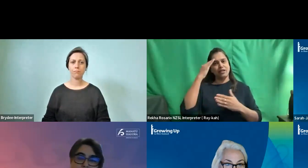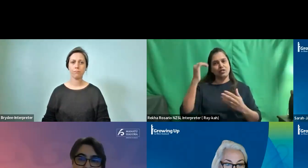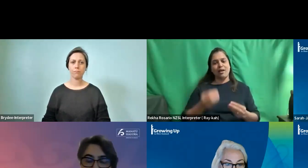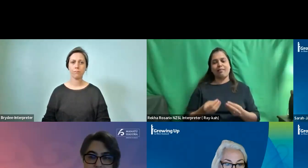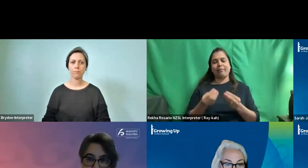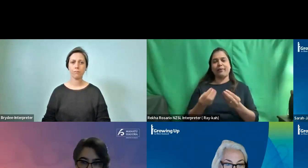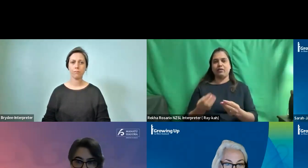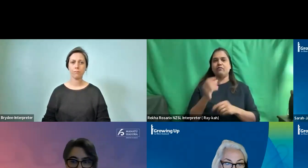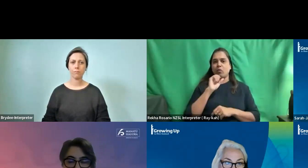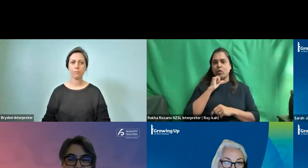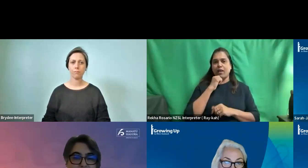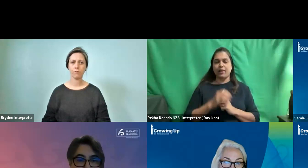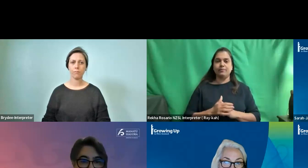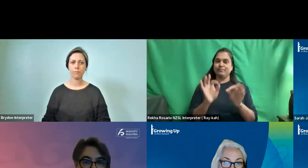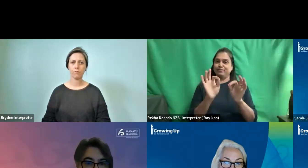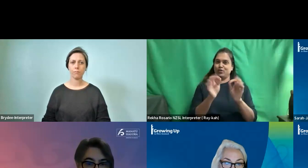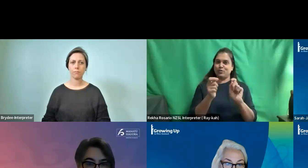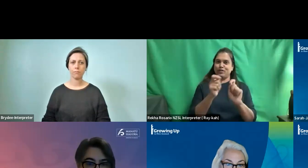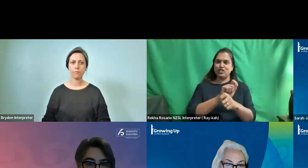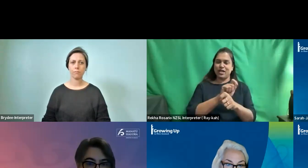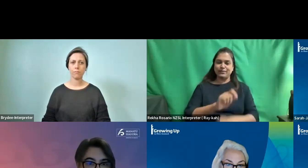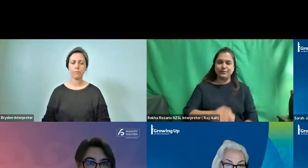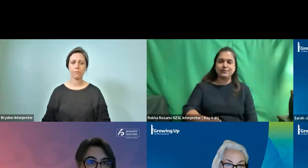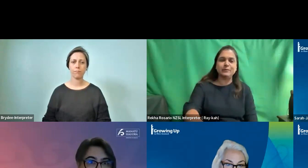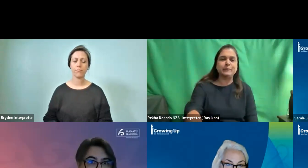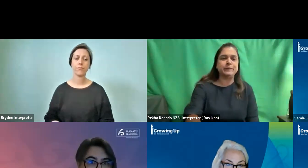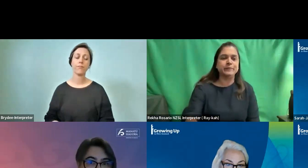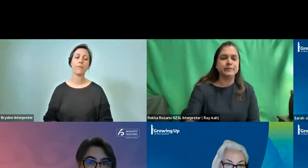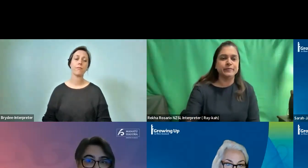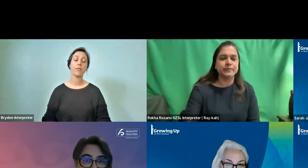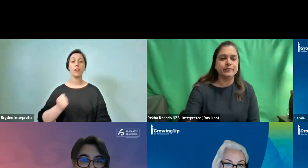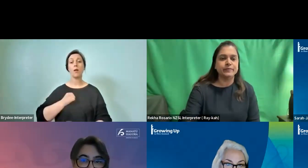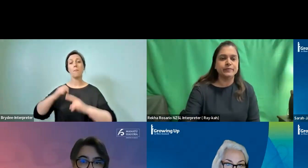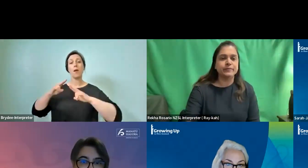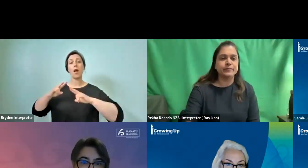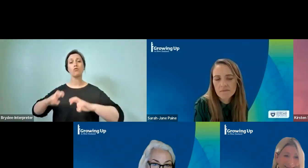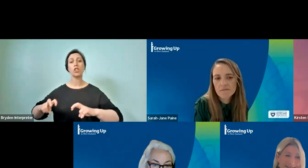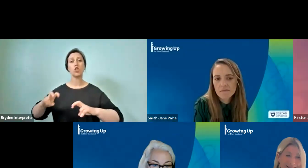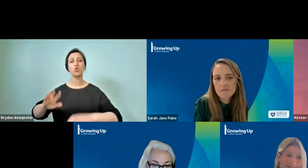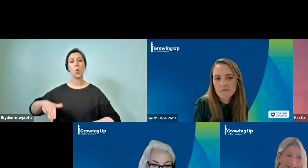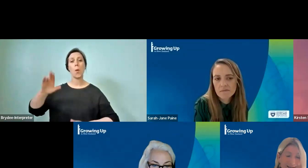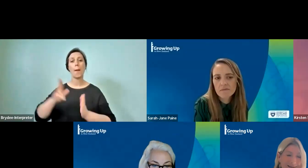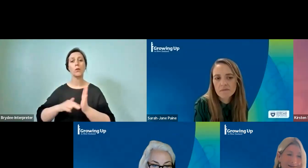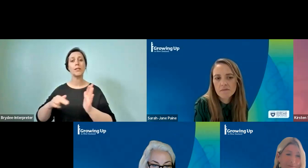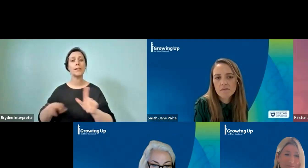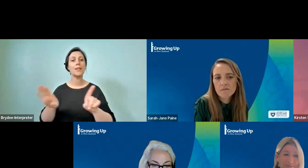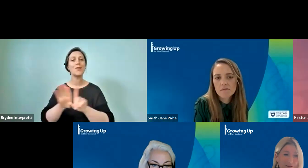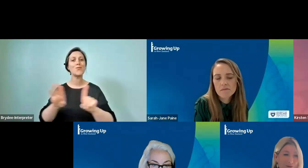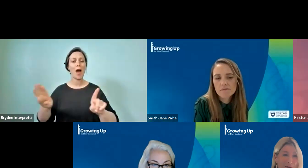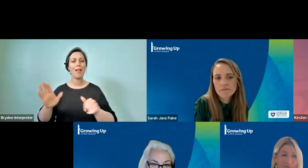that's been one of my key messages with my research with growing up in New Zealand, that,